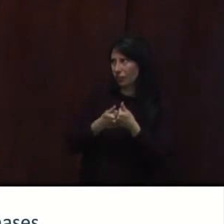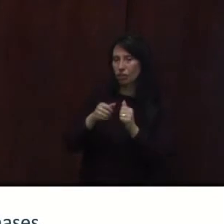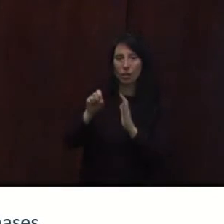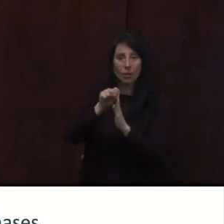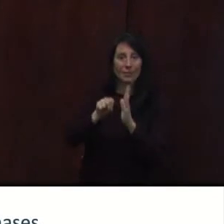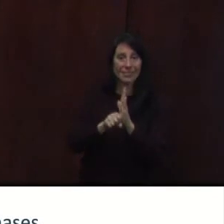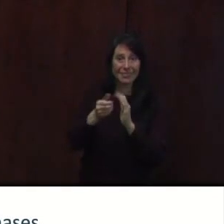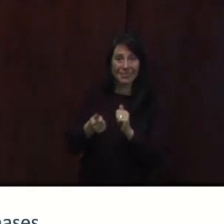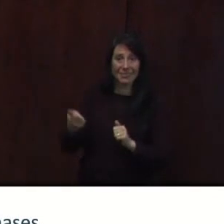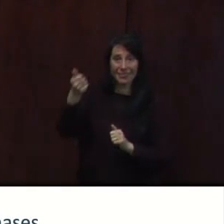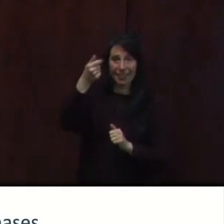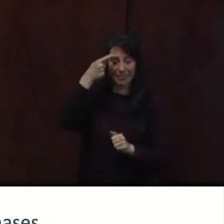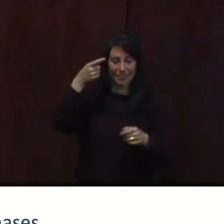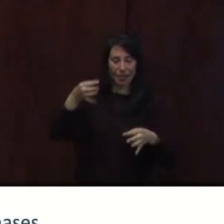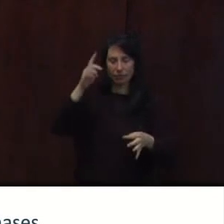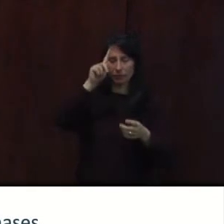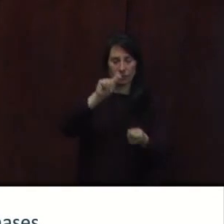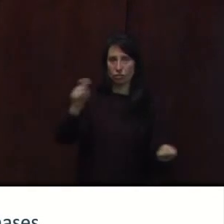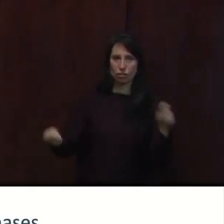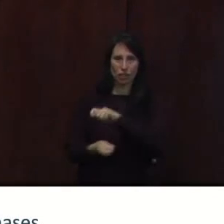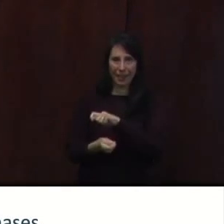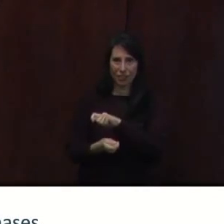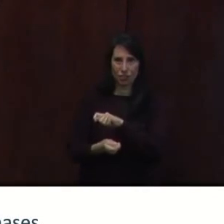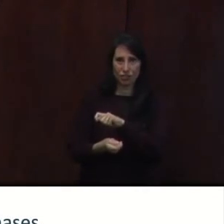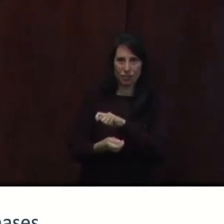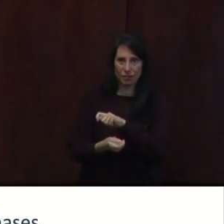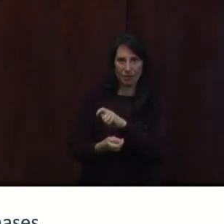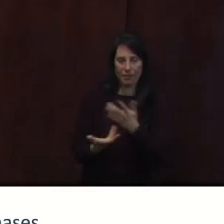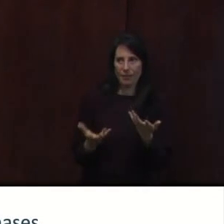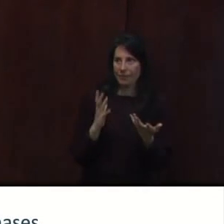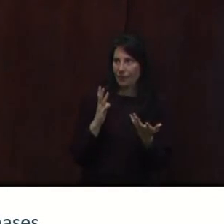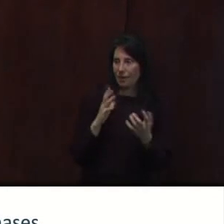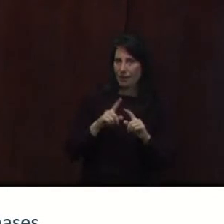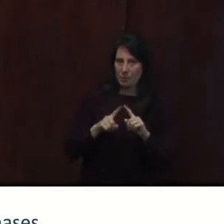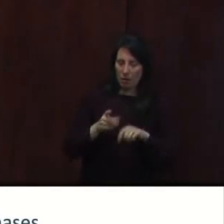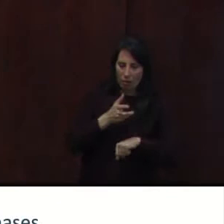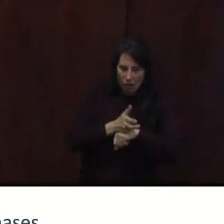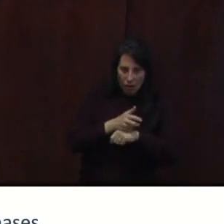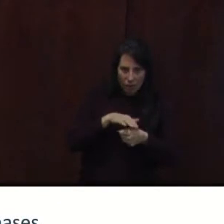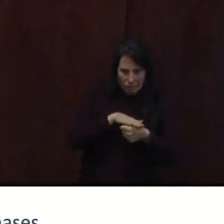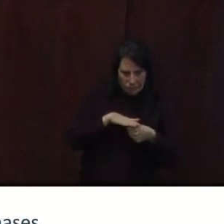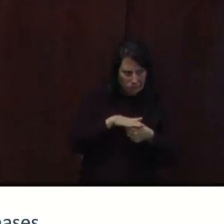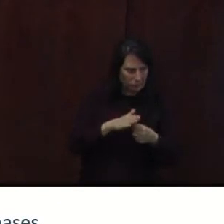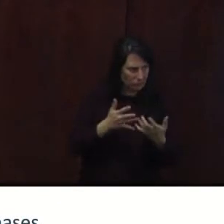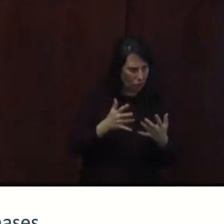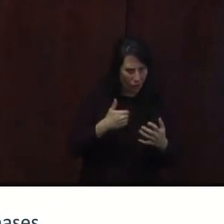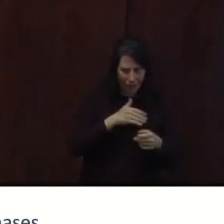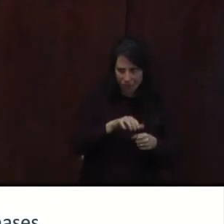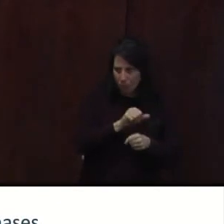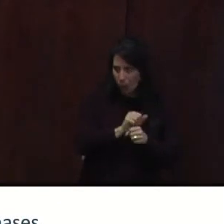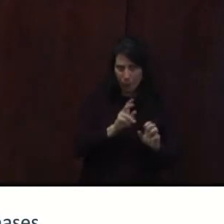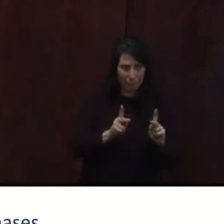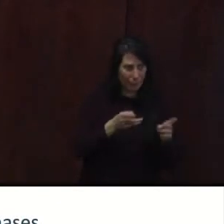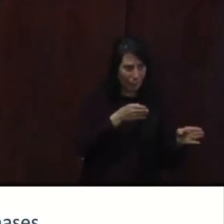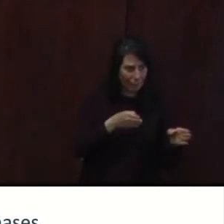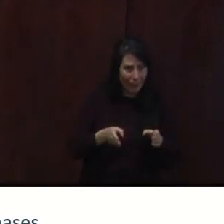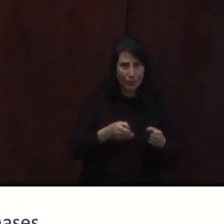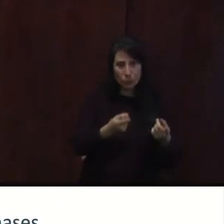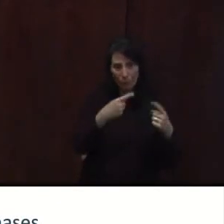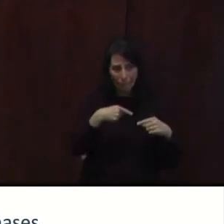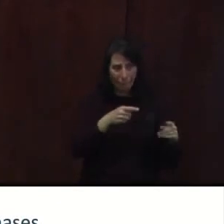local level when you've put appointments out, you have folks getting ready to show up, and your VAX plan is in